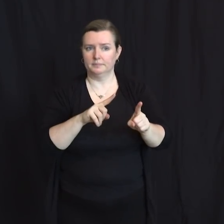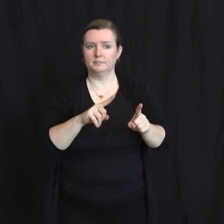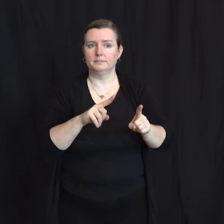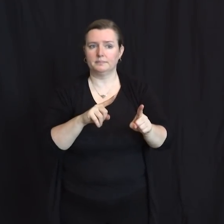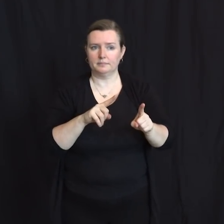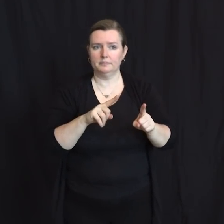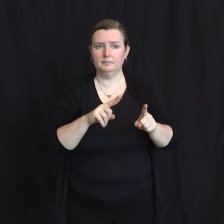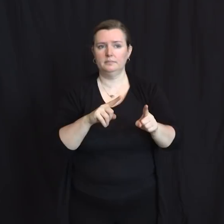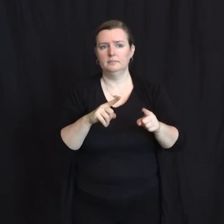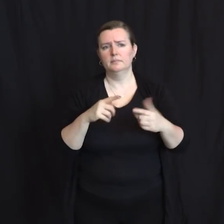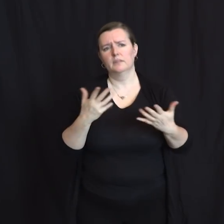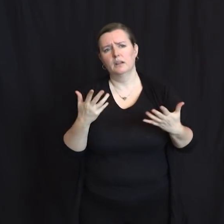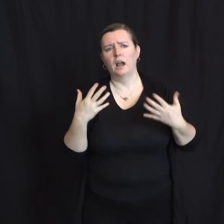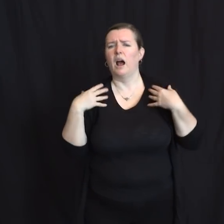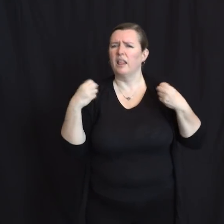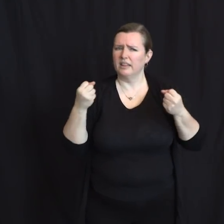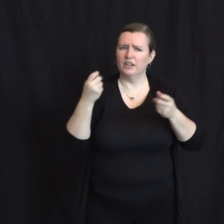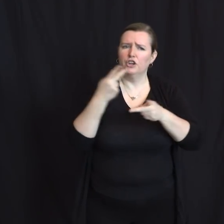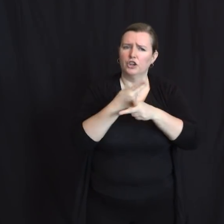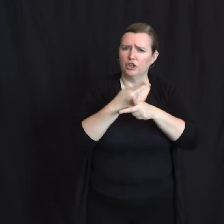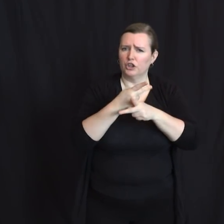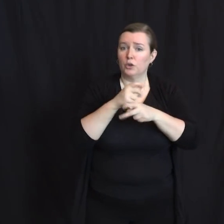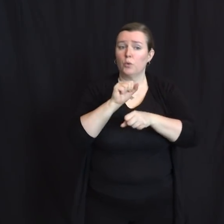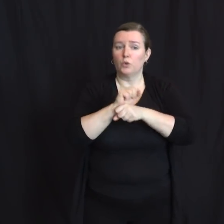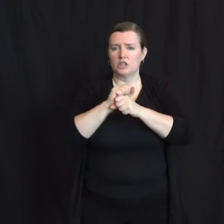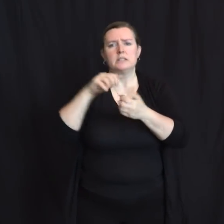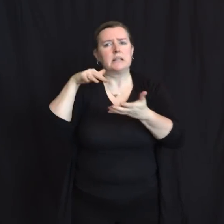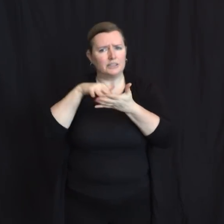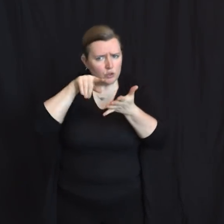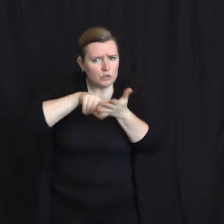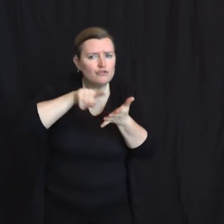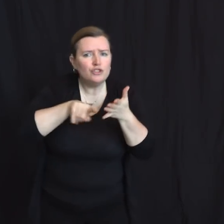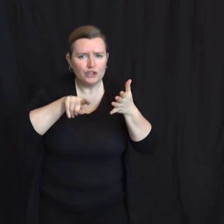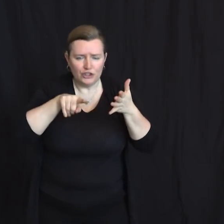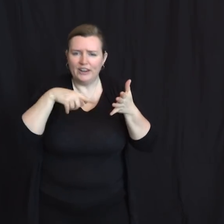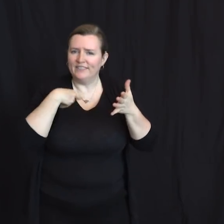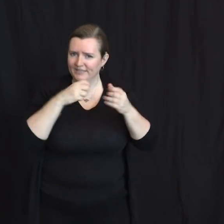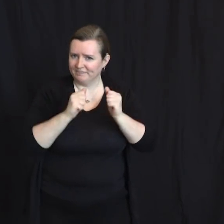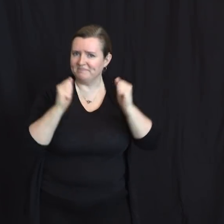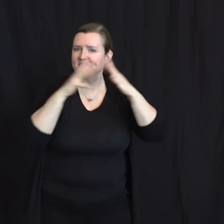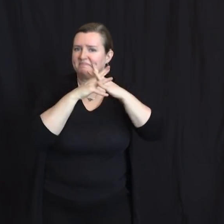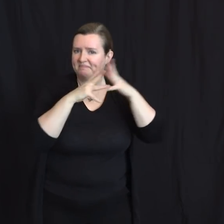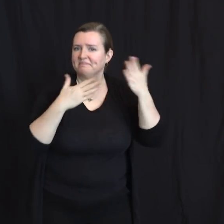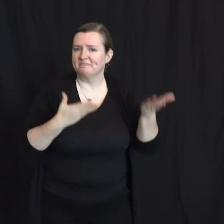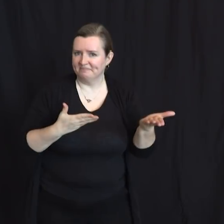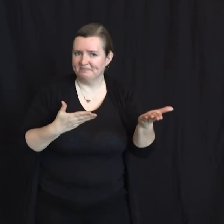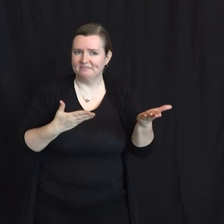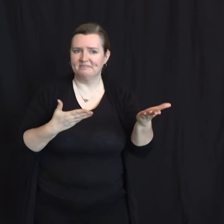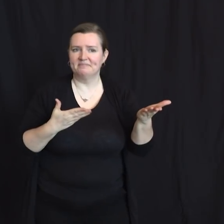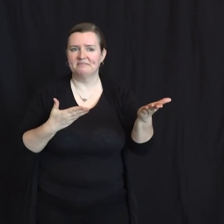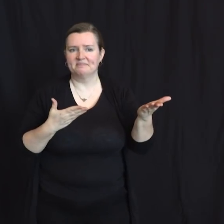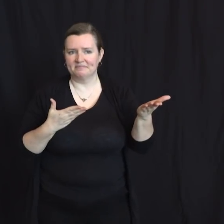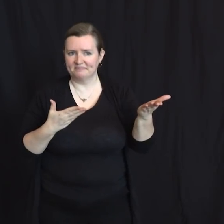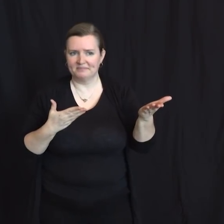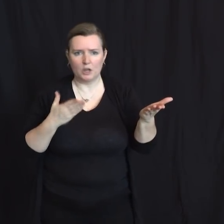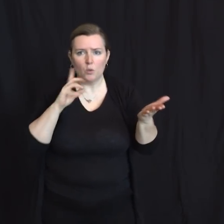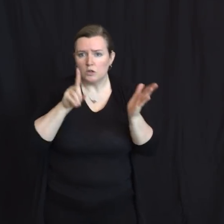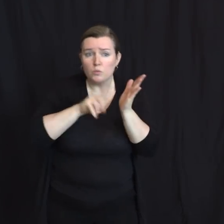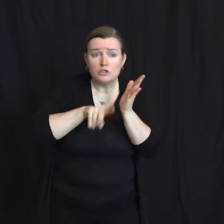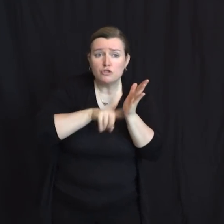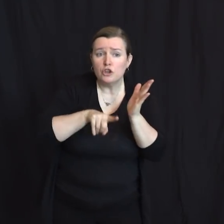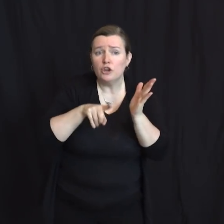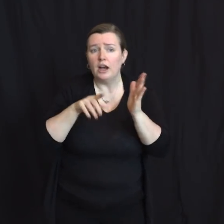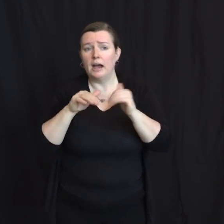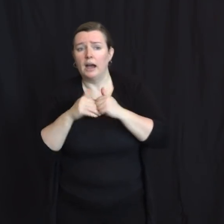worker study underway of the natural history of disease to learn more about the behavior of this new virus that we know so little